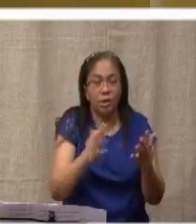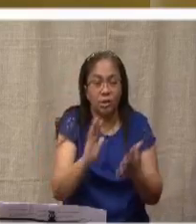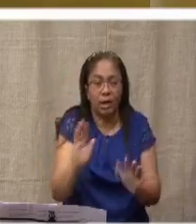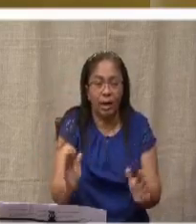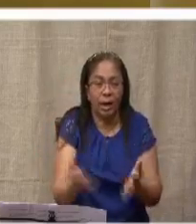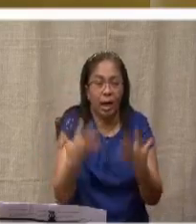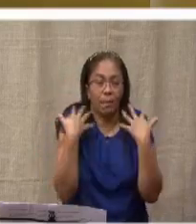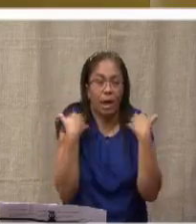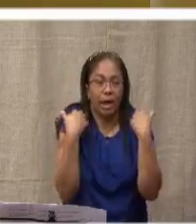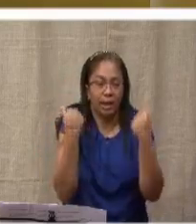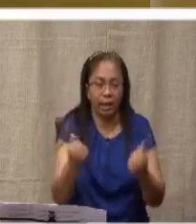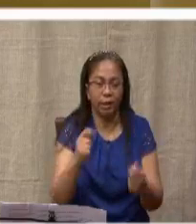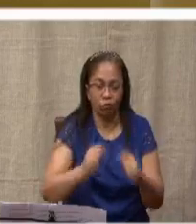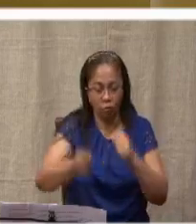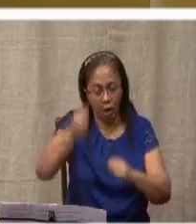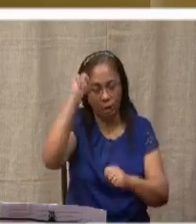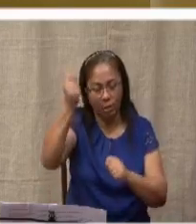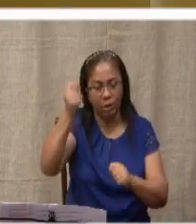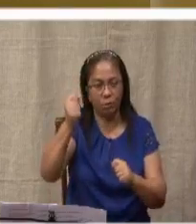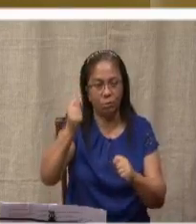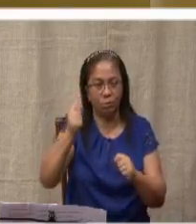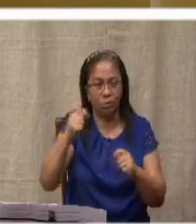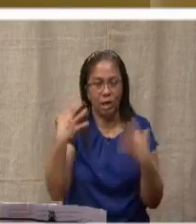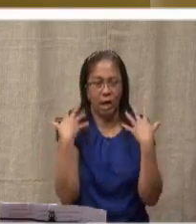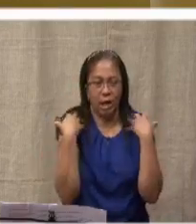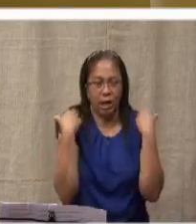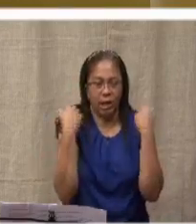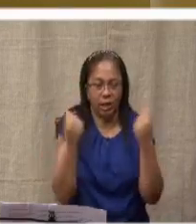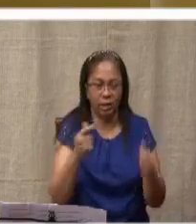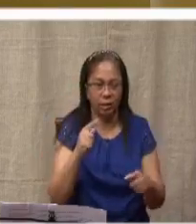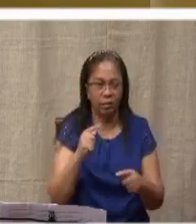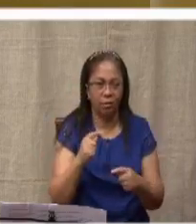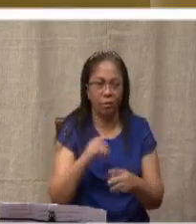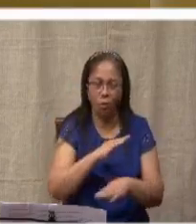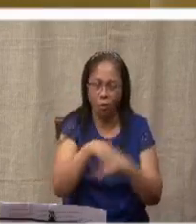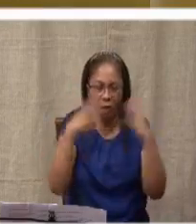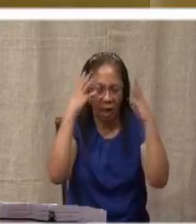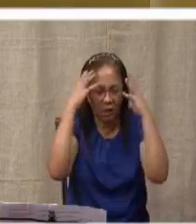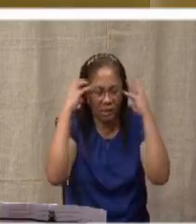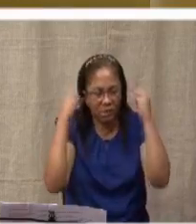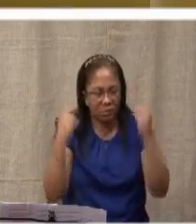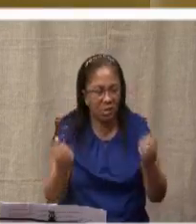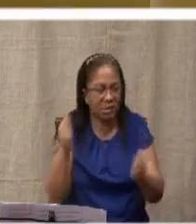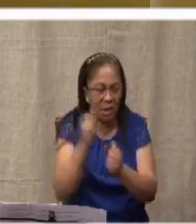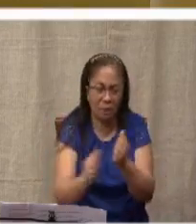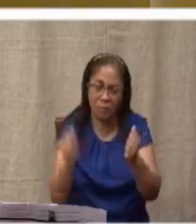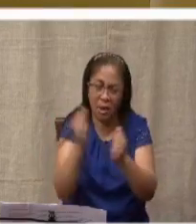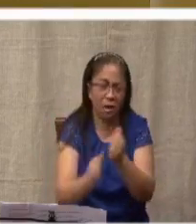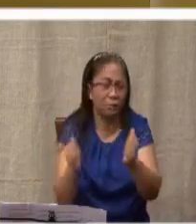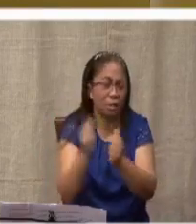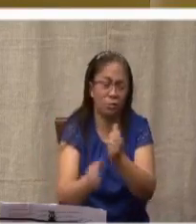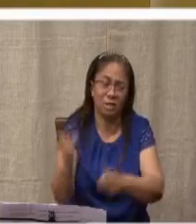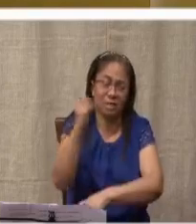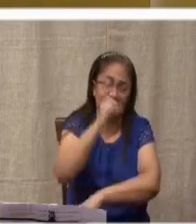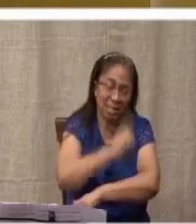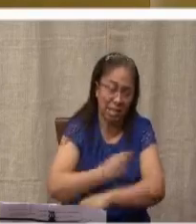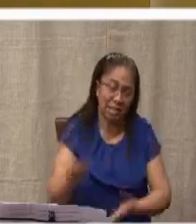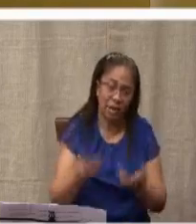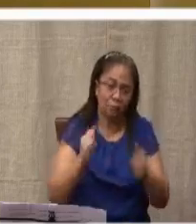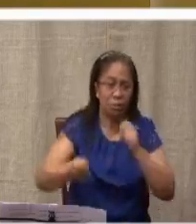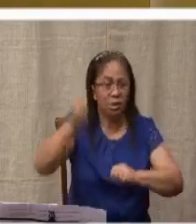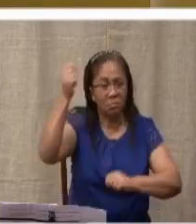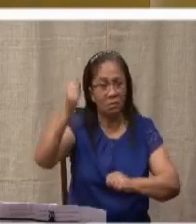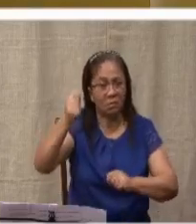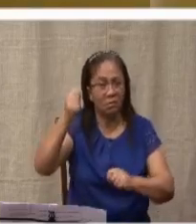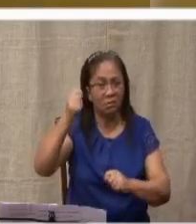troubled country that we live in to bring healing to the trouble that we experience day in day out everybody wants